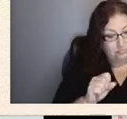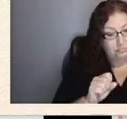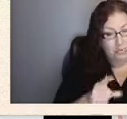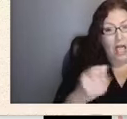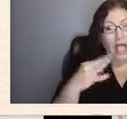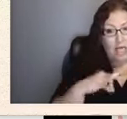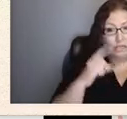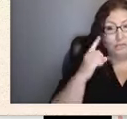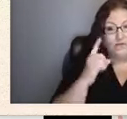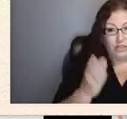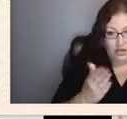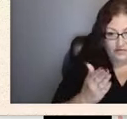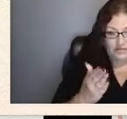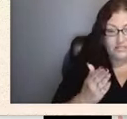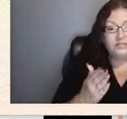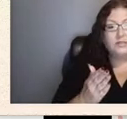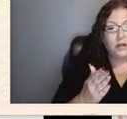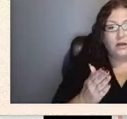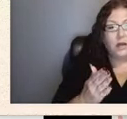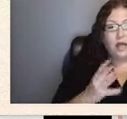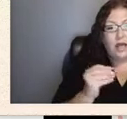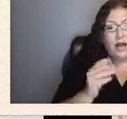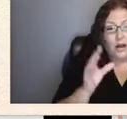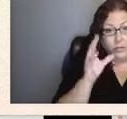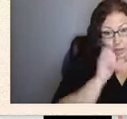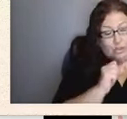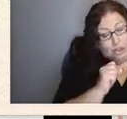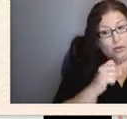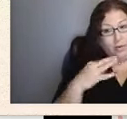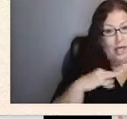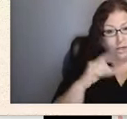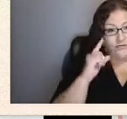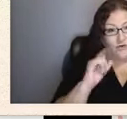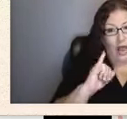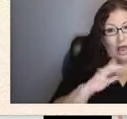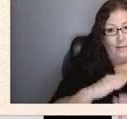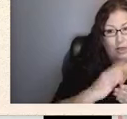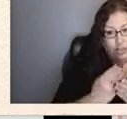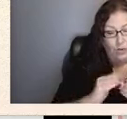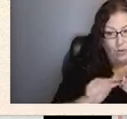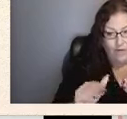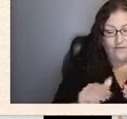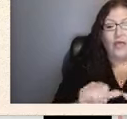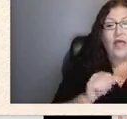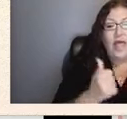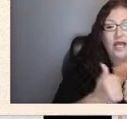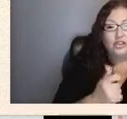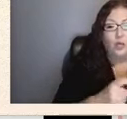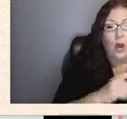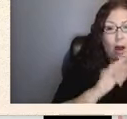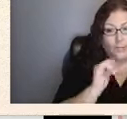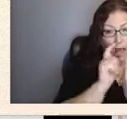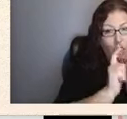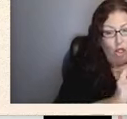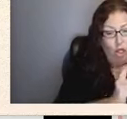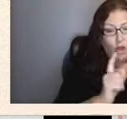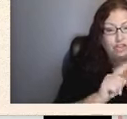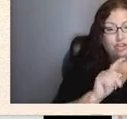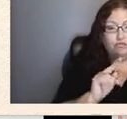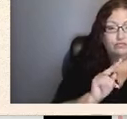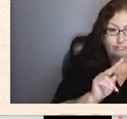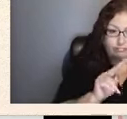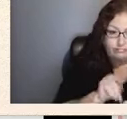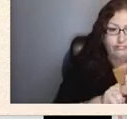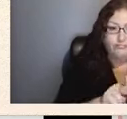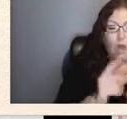services and presumed eligible for the iBudget waiver, the agency is required by law to assign a waiting list